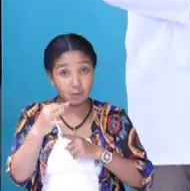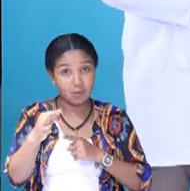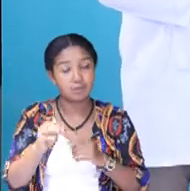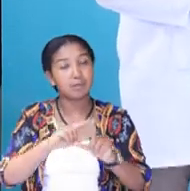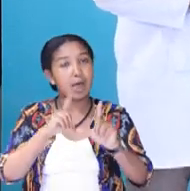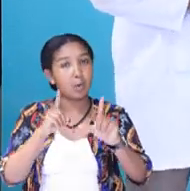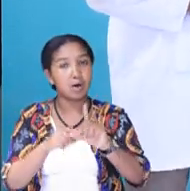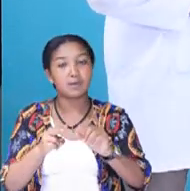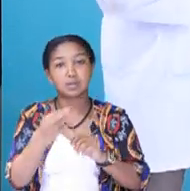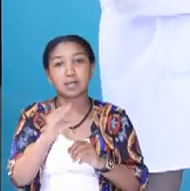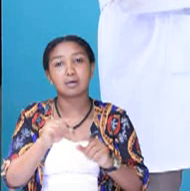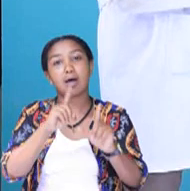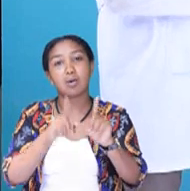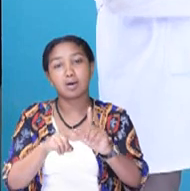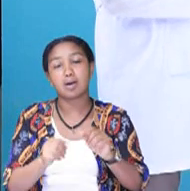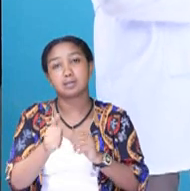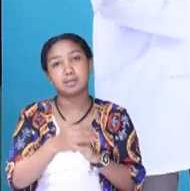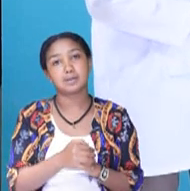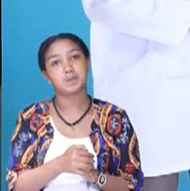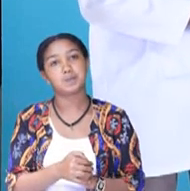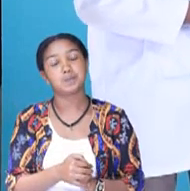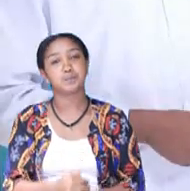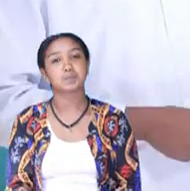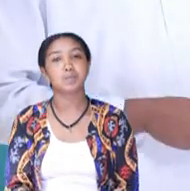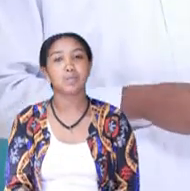of angular velocity and angular acceleration.